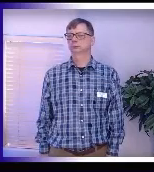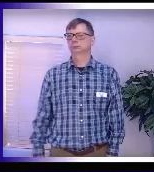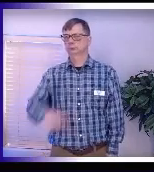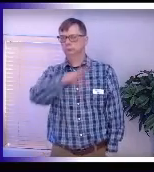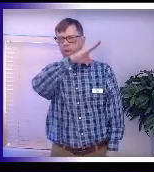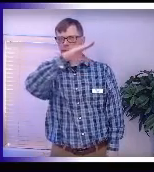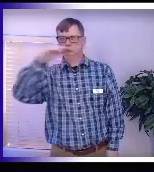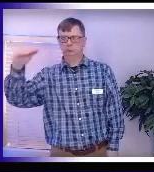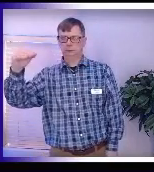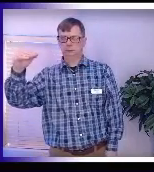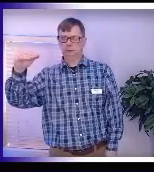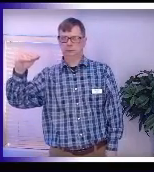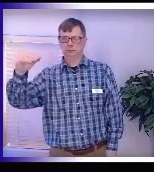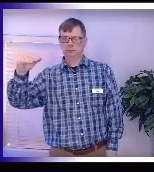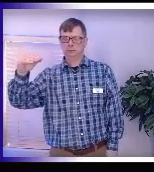And